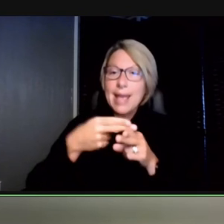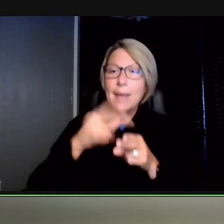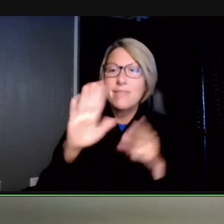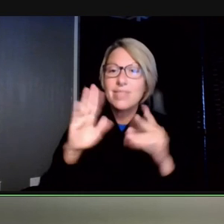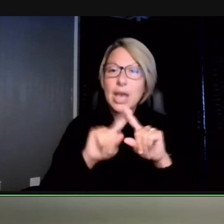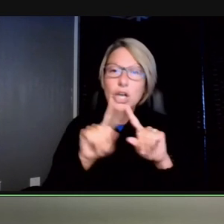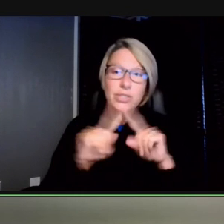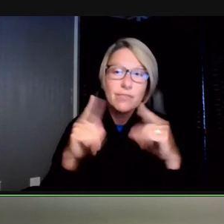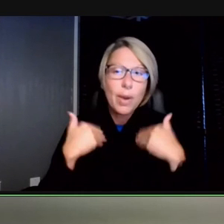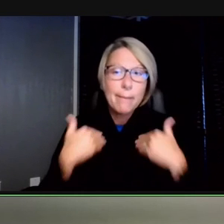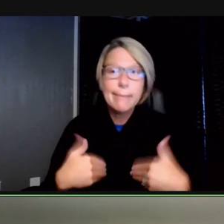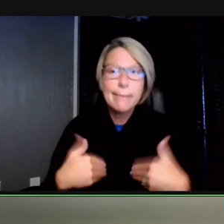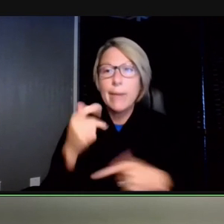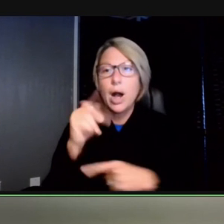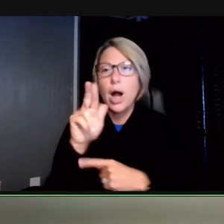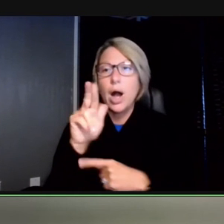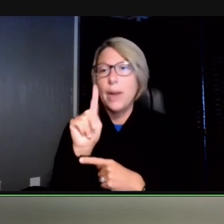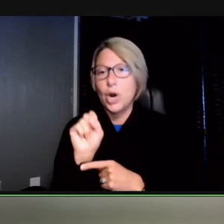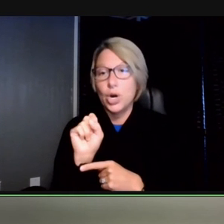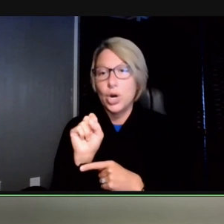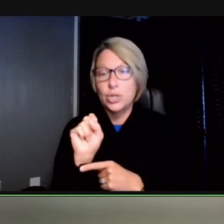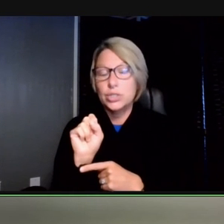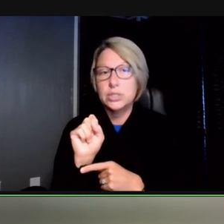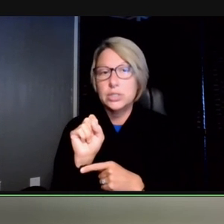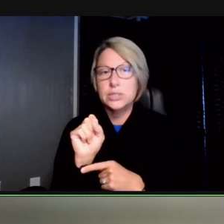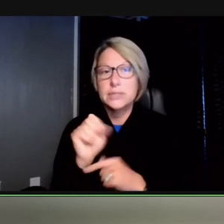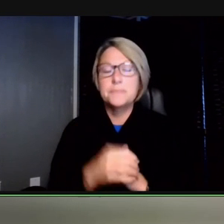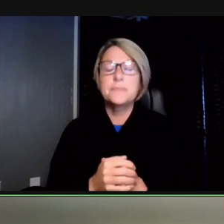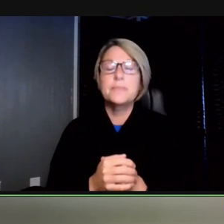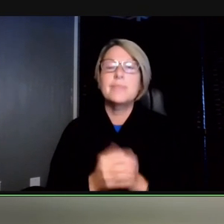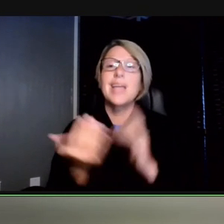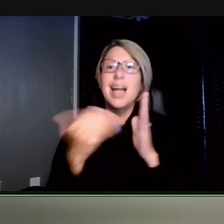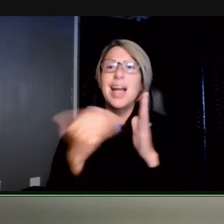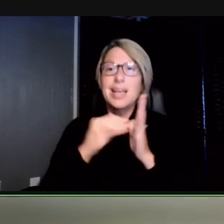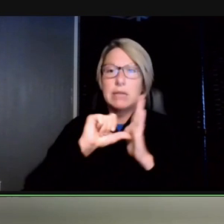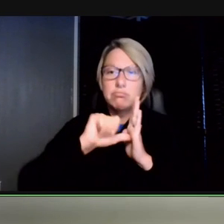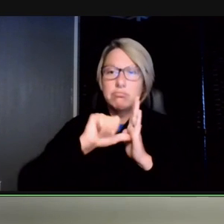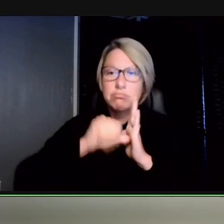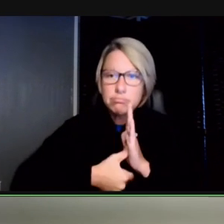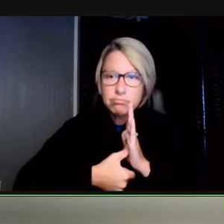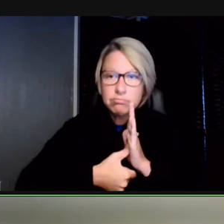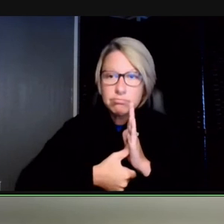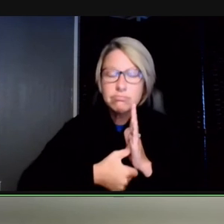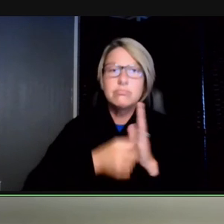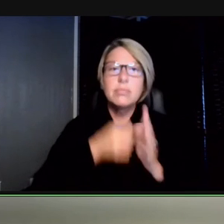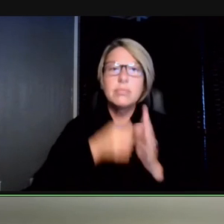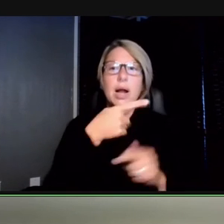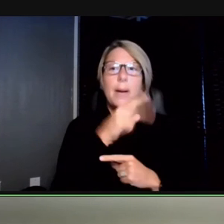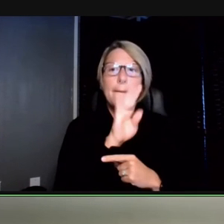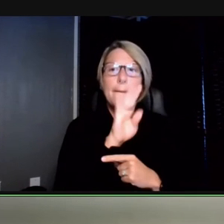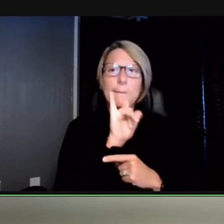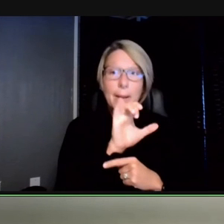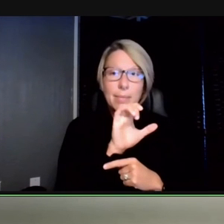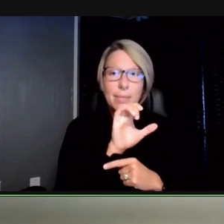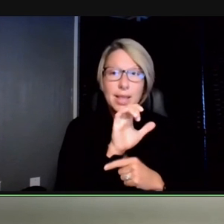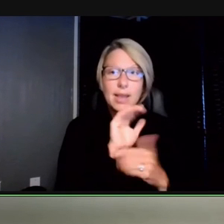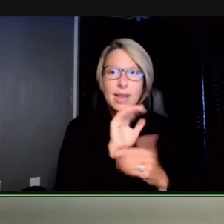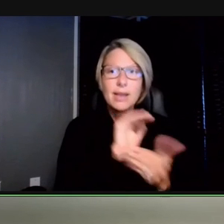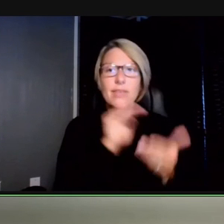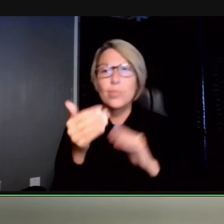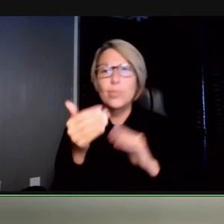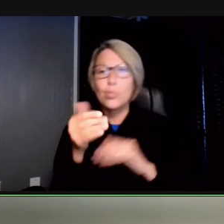parts. The biggest thing too, public versus private. So even in your house,